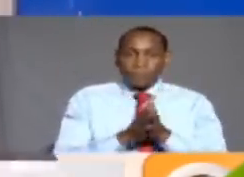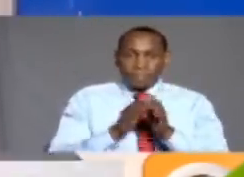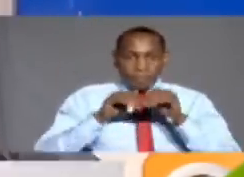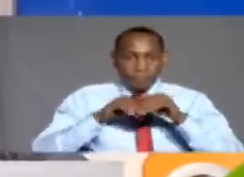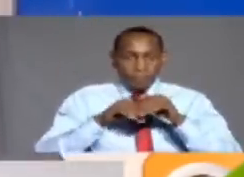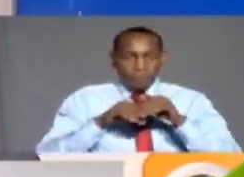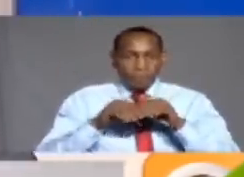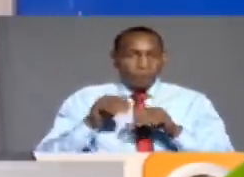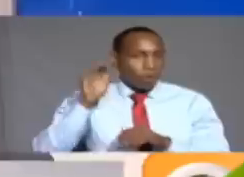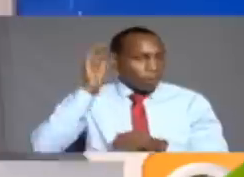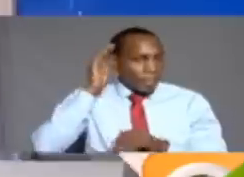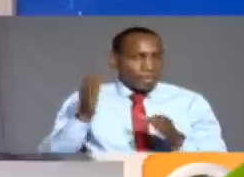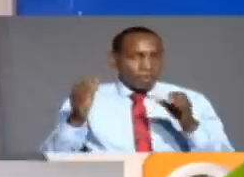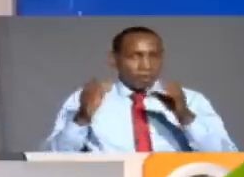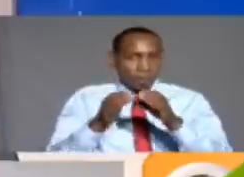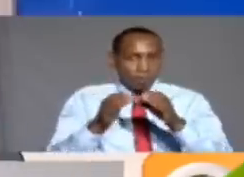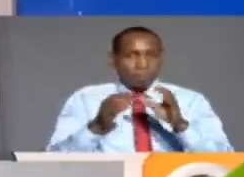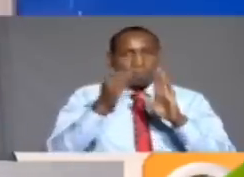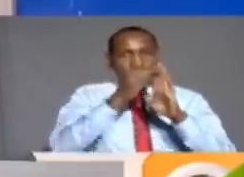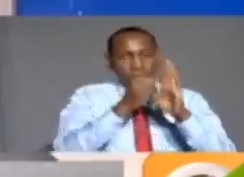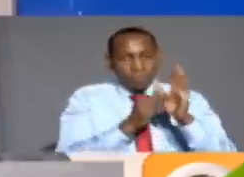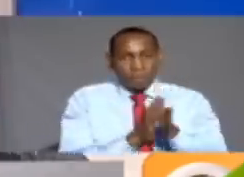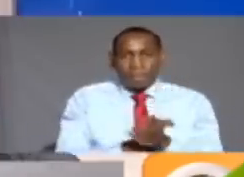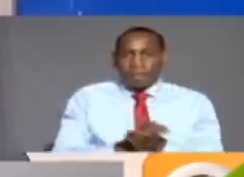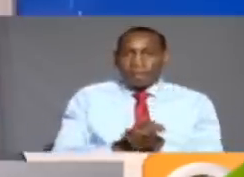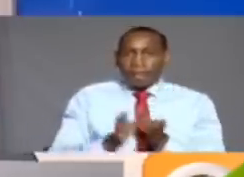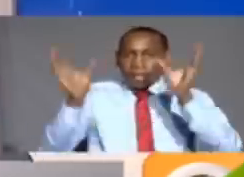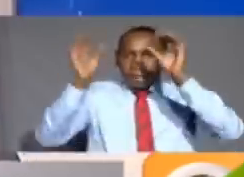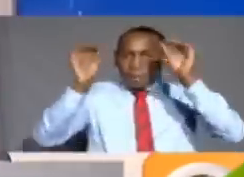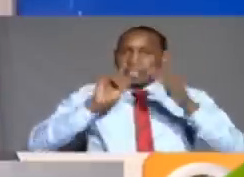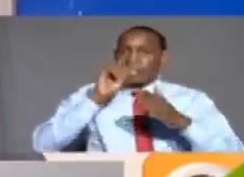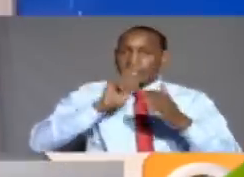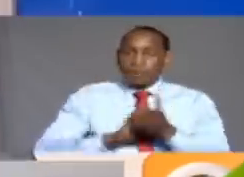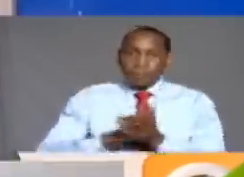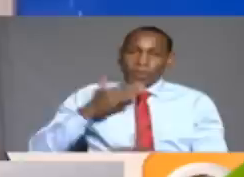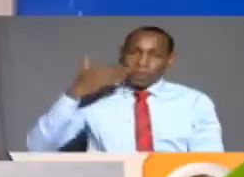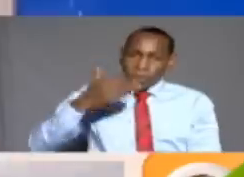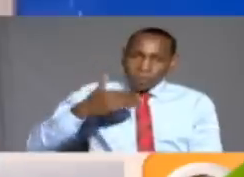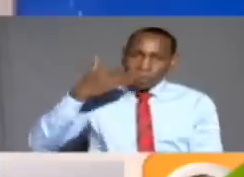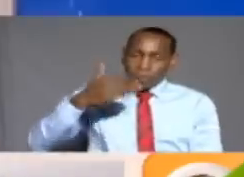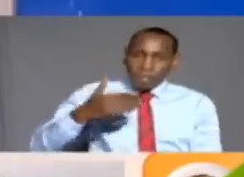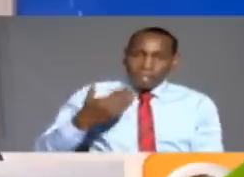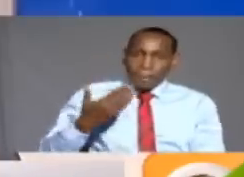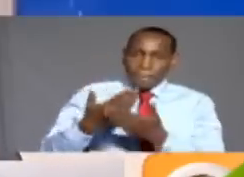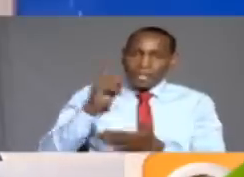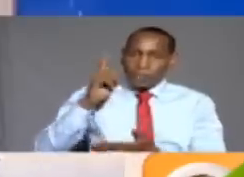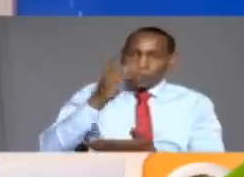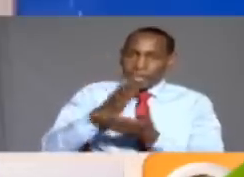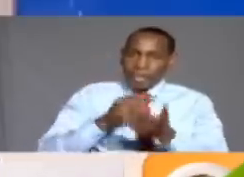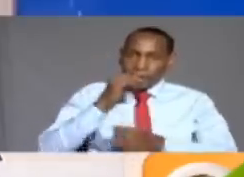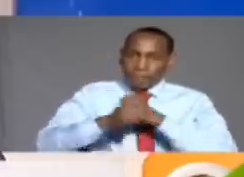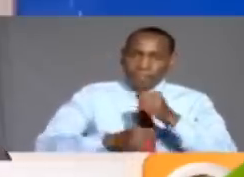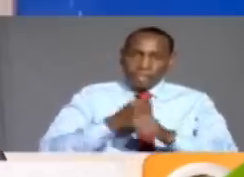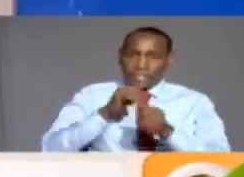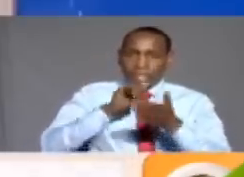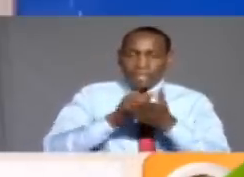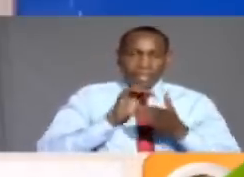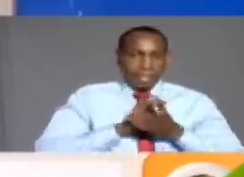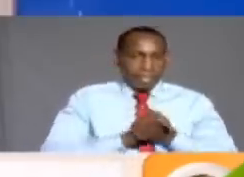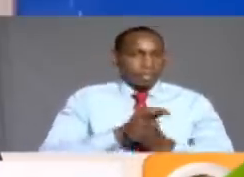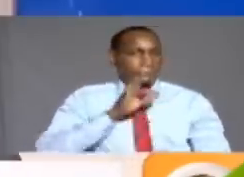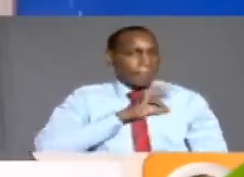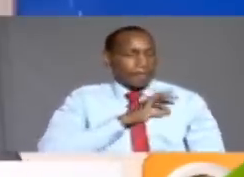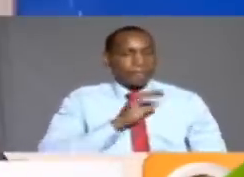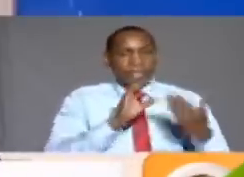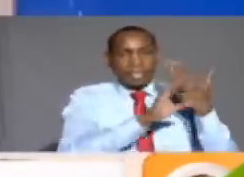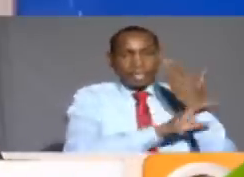line. The president, your party leader, has said time and again over the last 1.5 years that this handshake is for the good of the